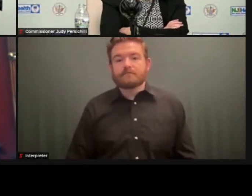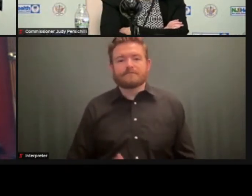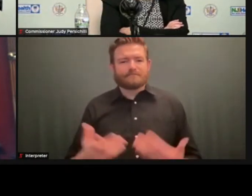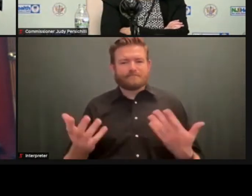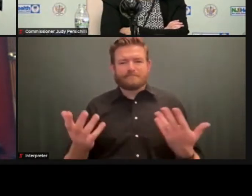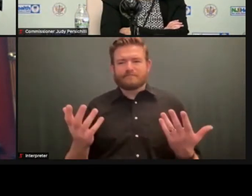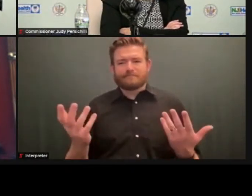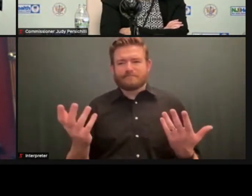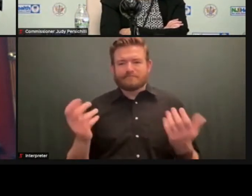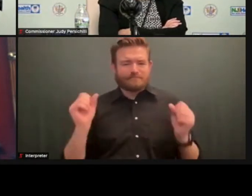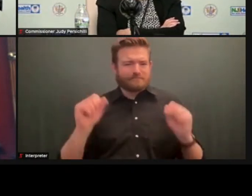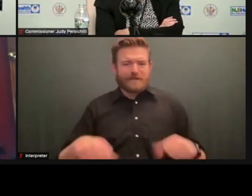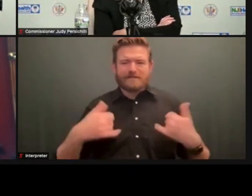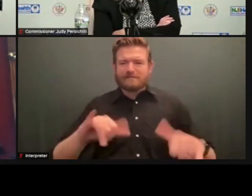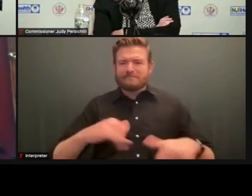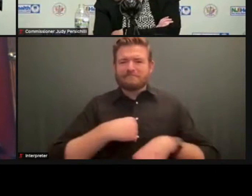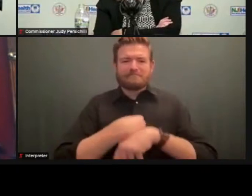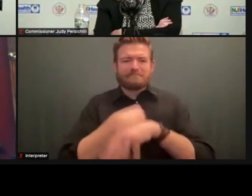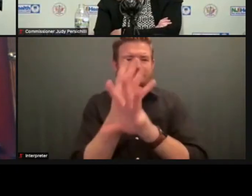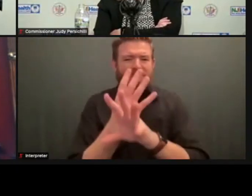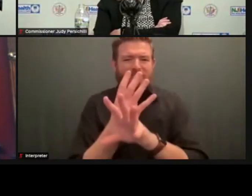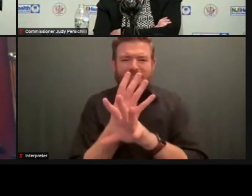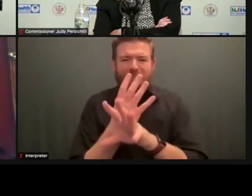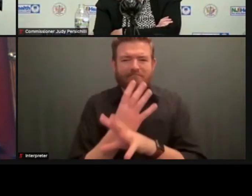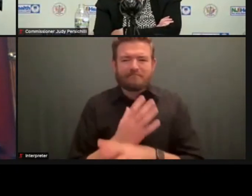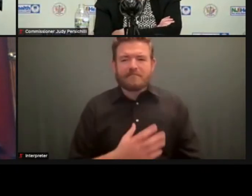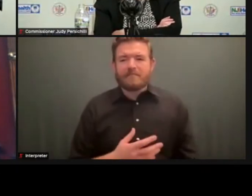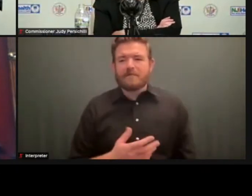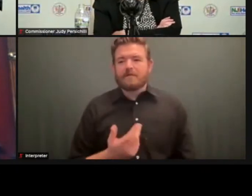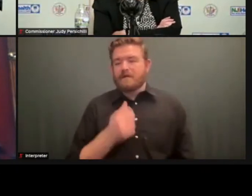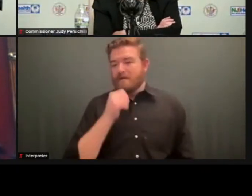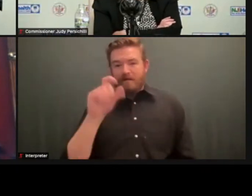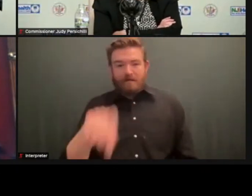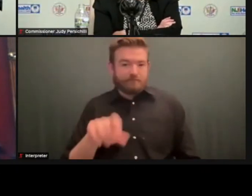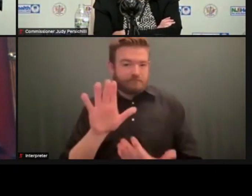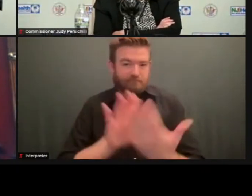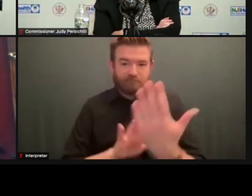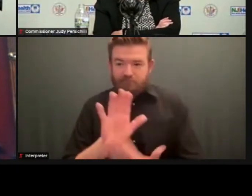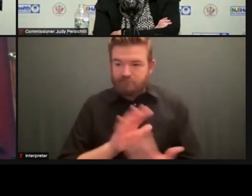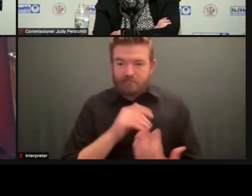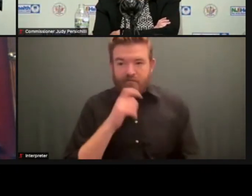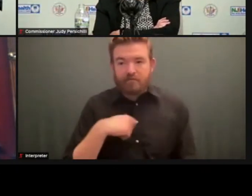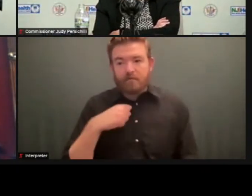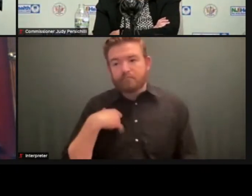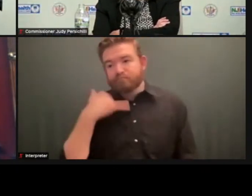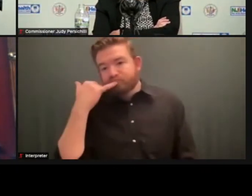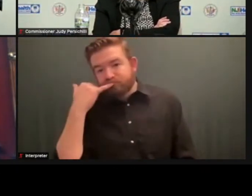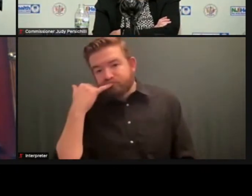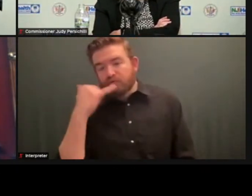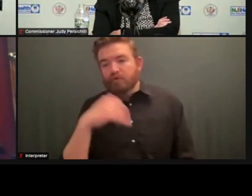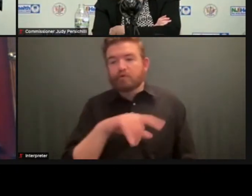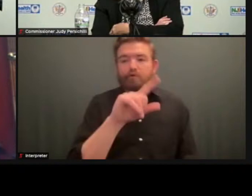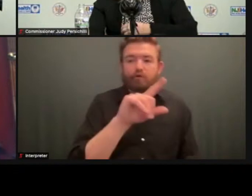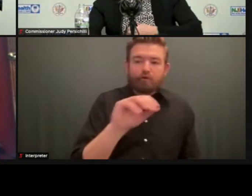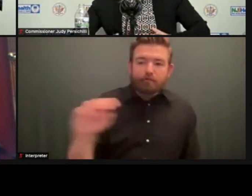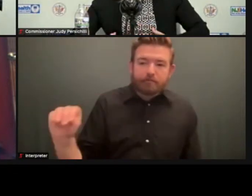today overwhelmingly remotely on phones, on Zooms. And trust me, we're never far